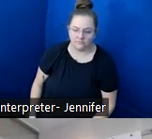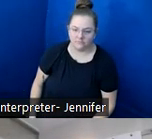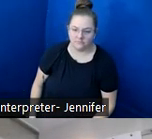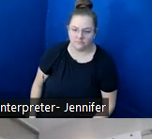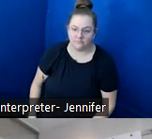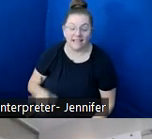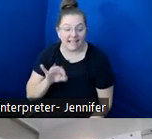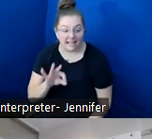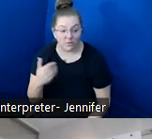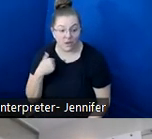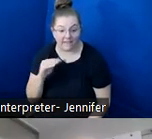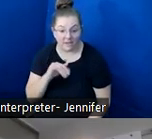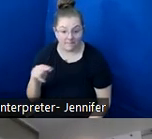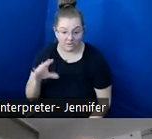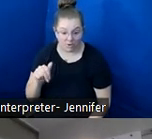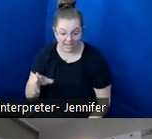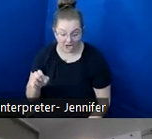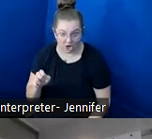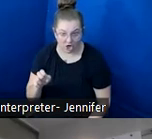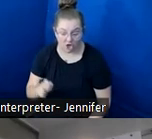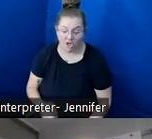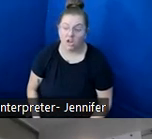if you have Minnesota Care,